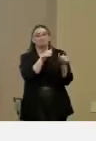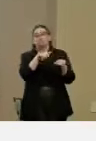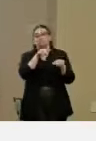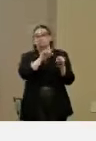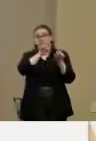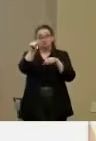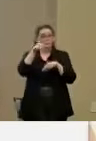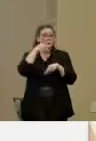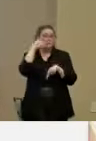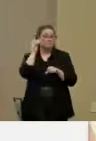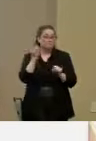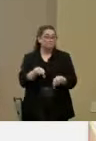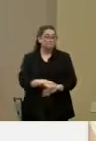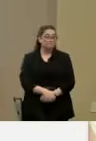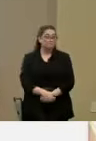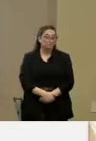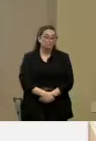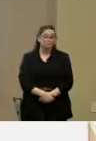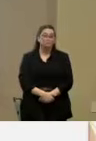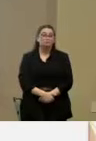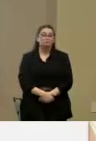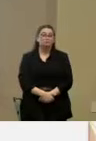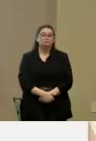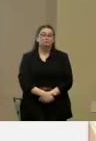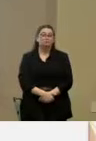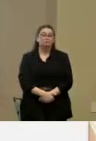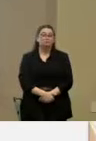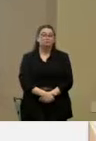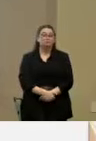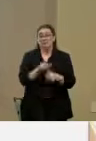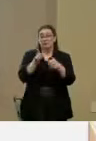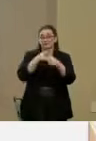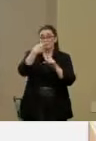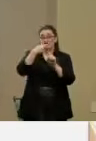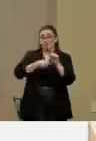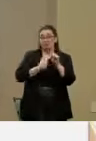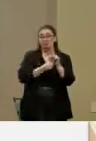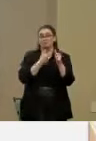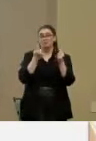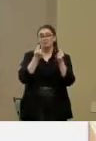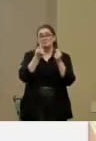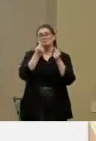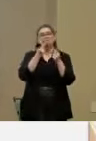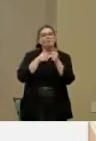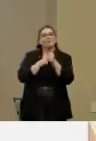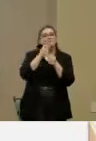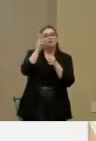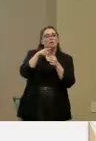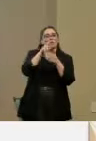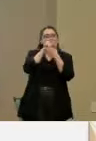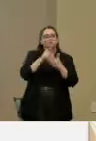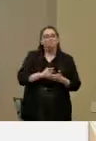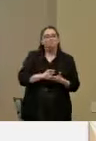home. And the follow-ups are, for the first month, we do a weekly follow-up just to ensure